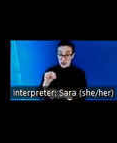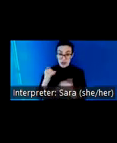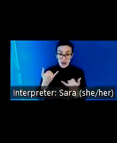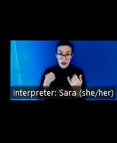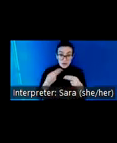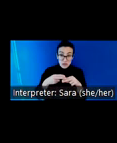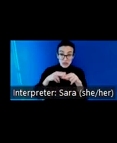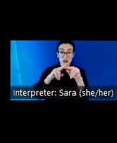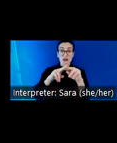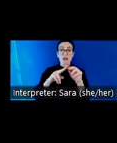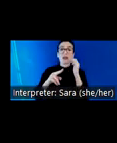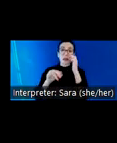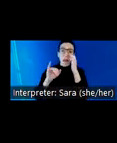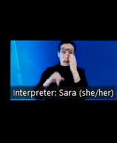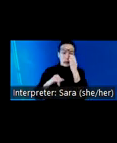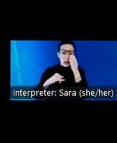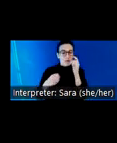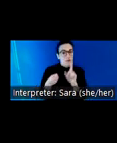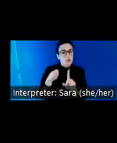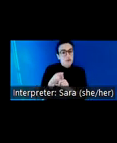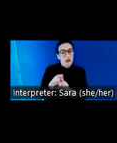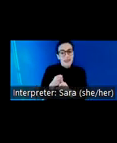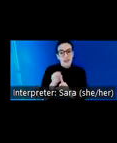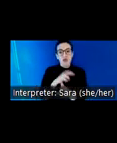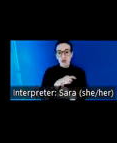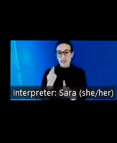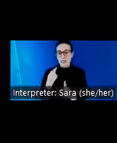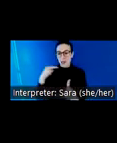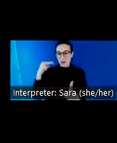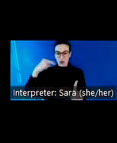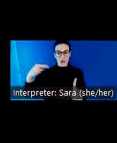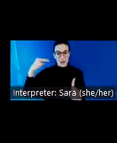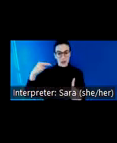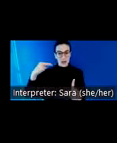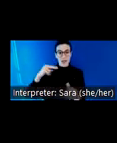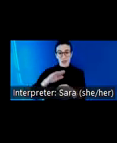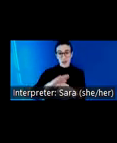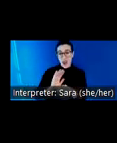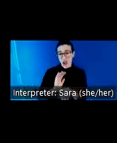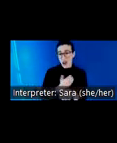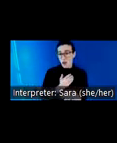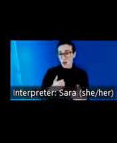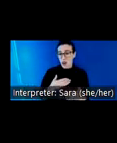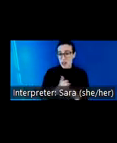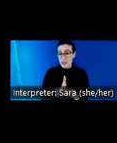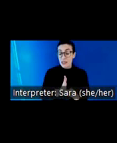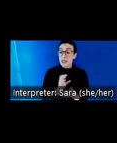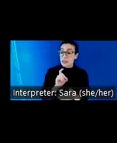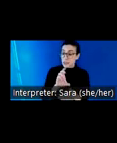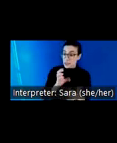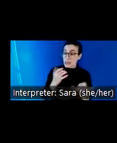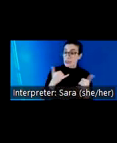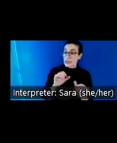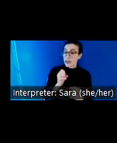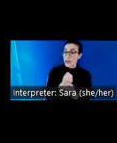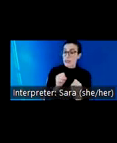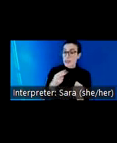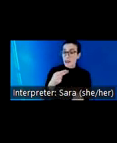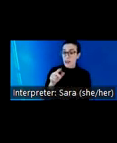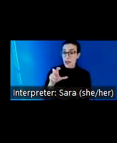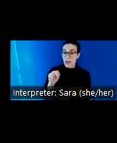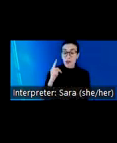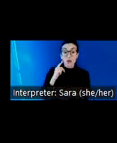basic rights. For example, while DC remains a safe haven for abortion, there is nothing currently stopping